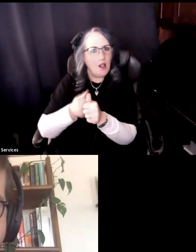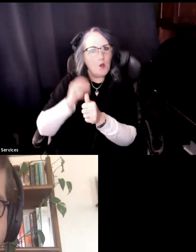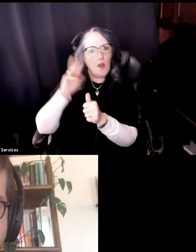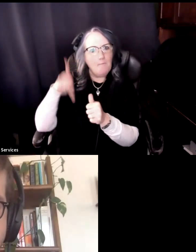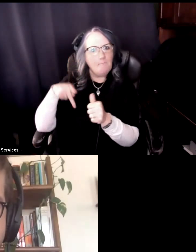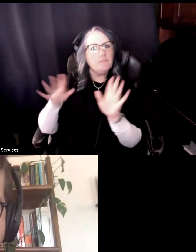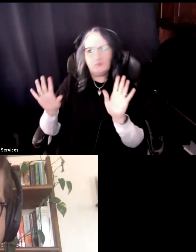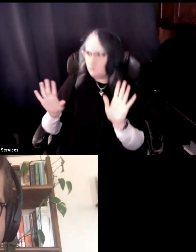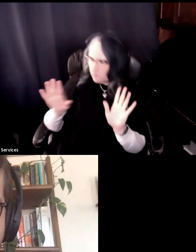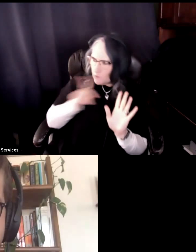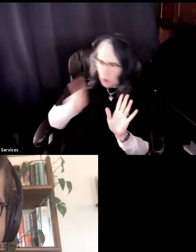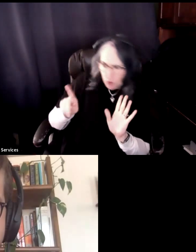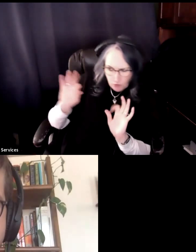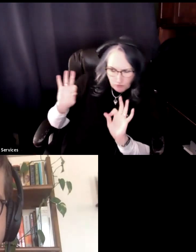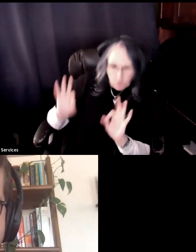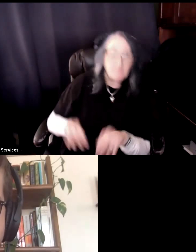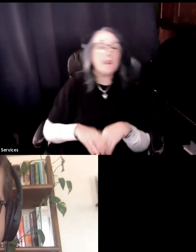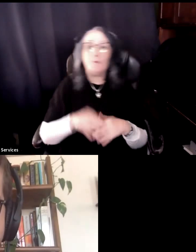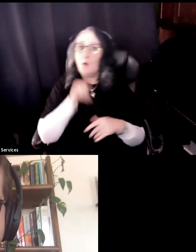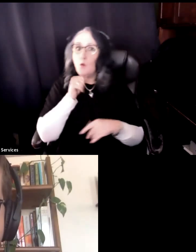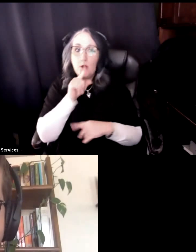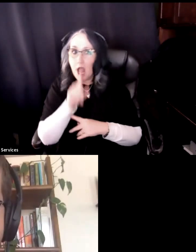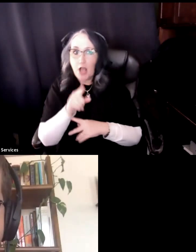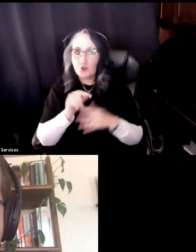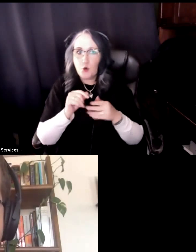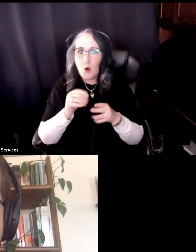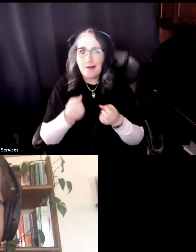how long that protection will last and